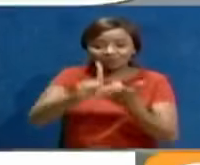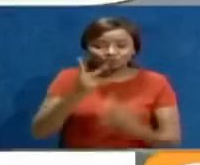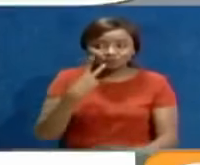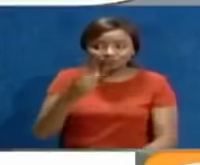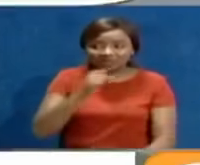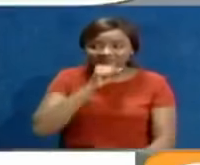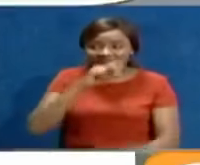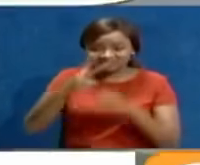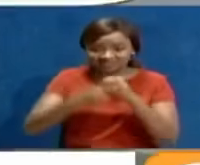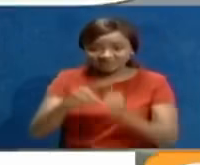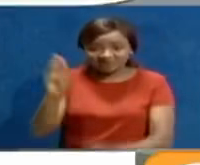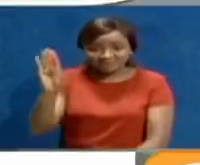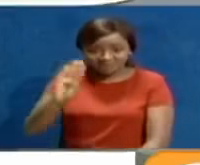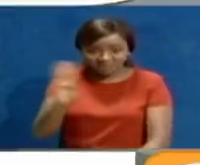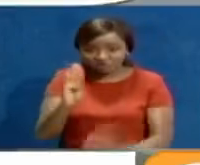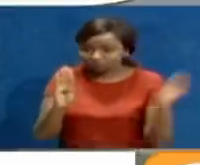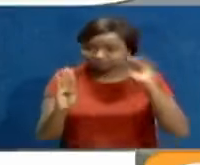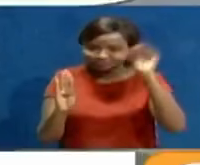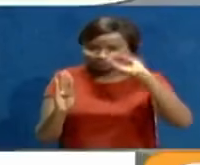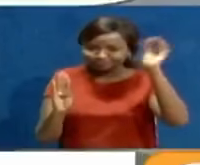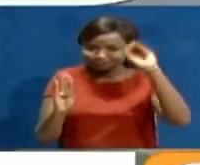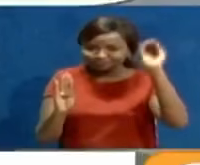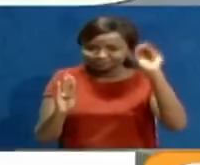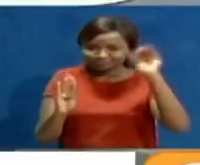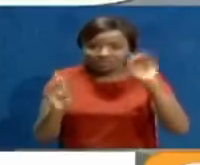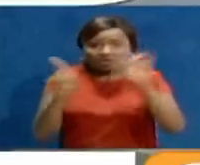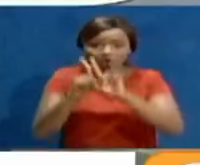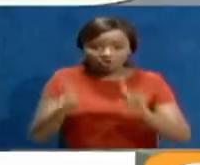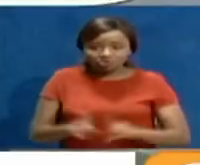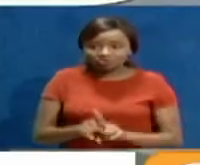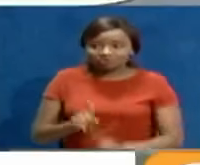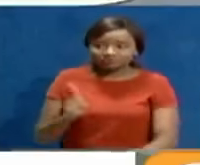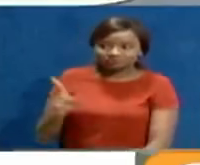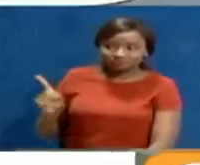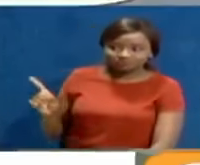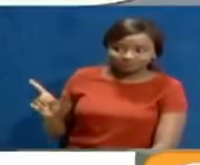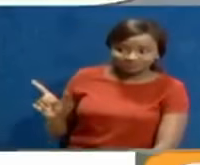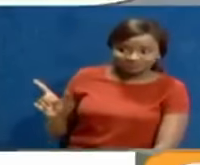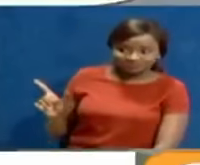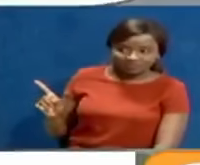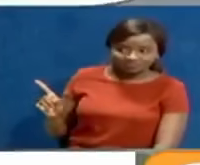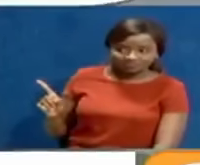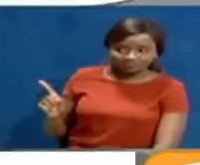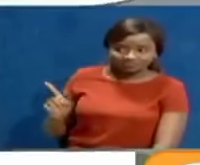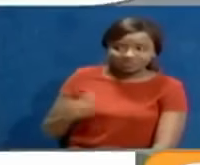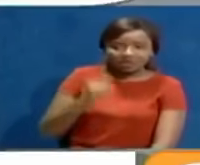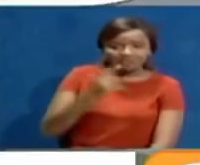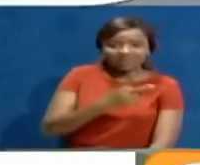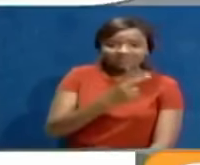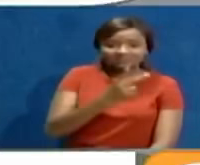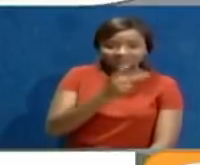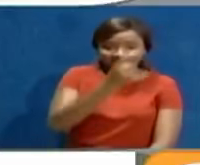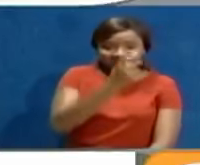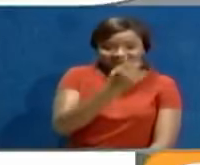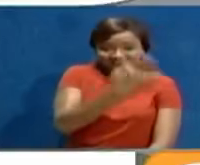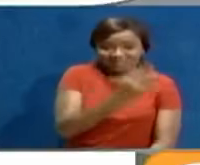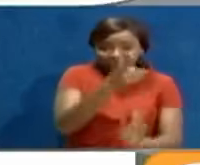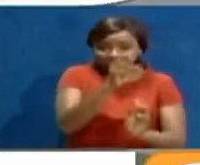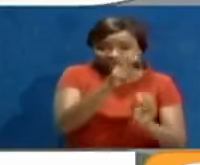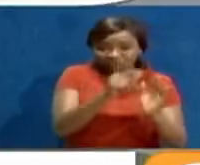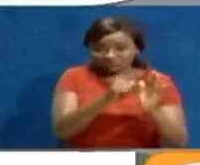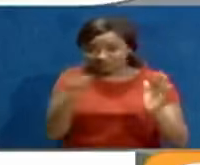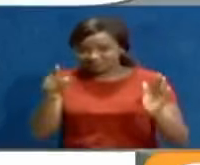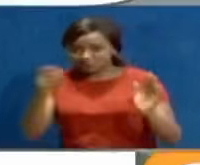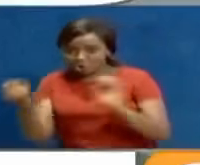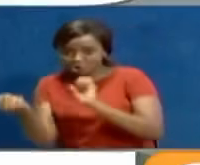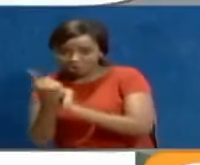257 billion shillings from IMF. Here's the context. So between March 2020 and